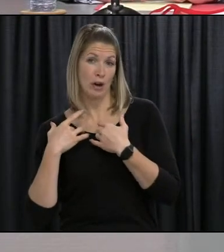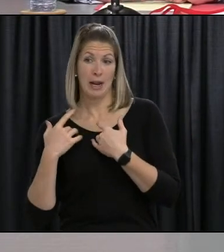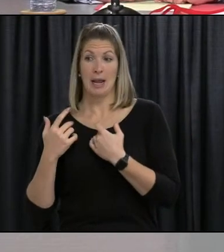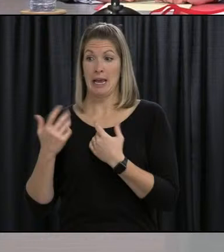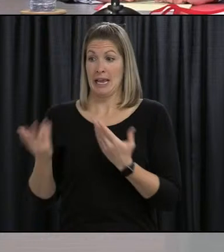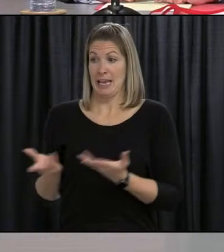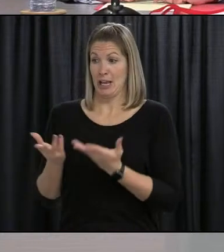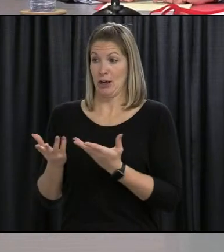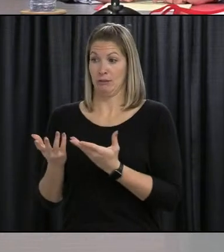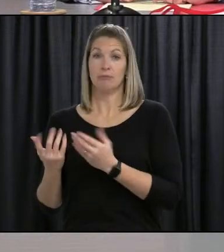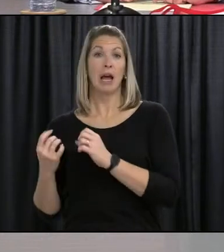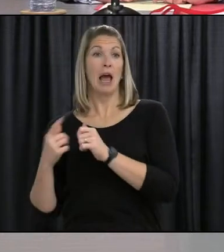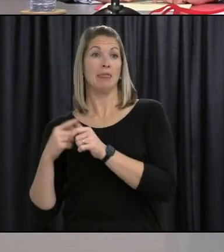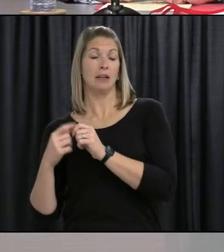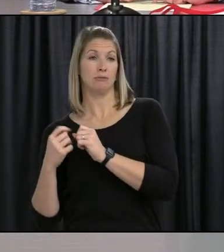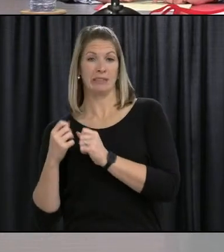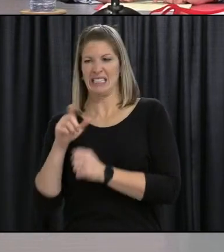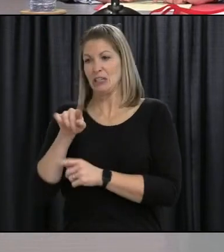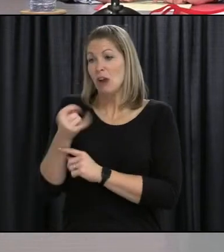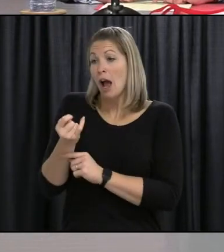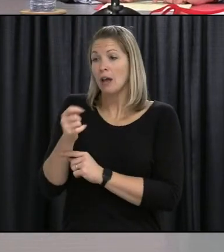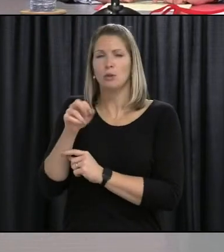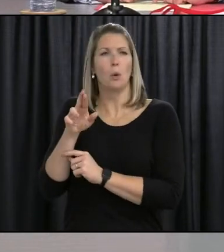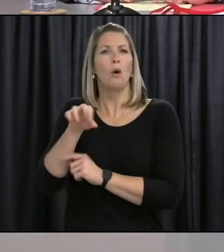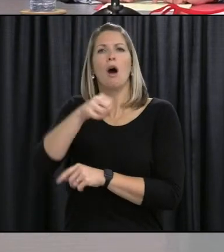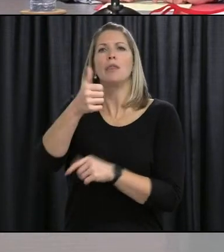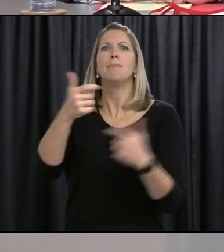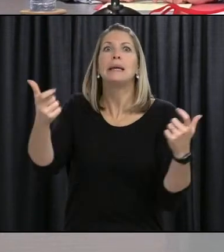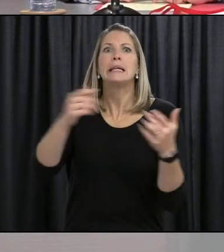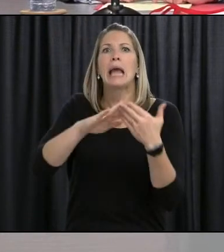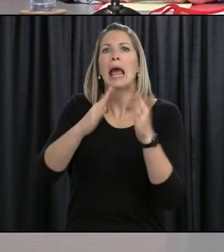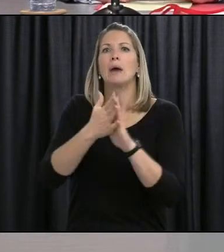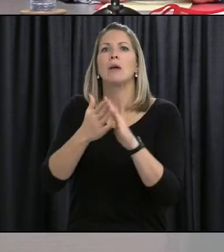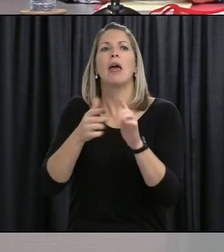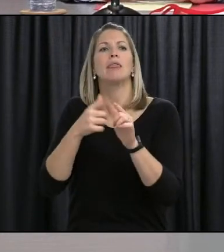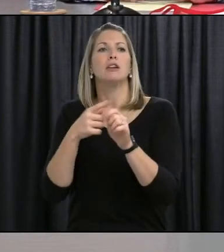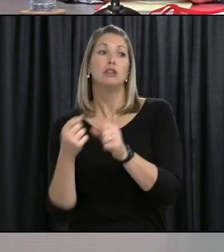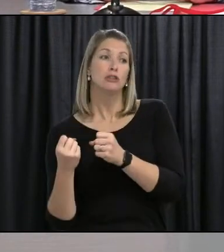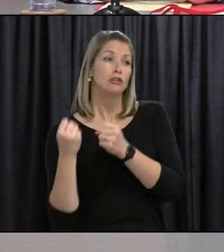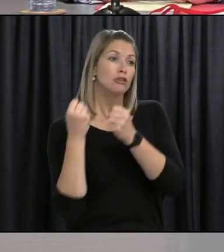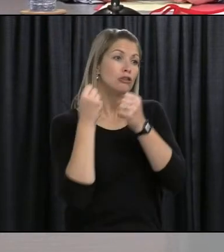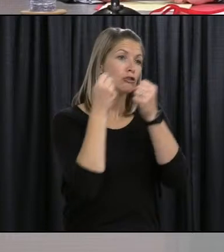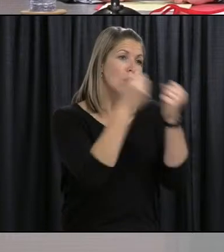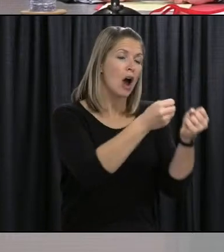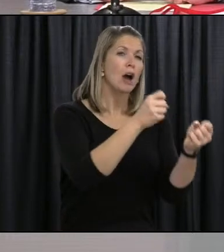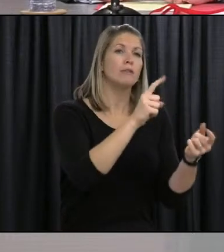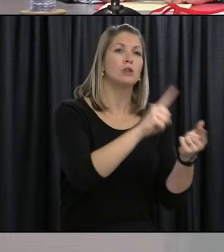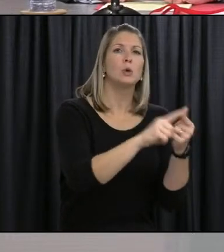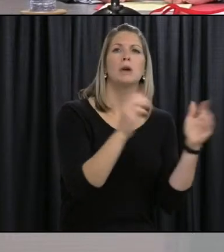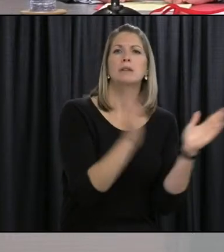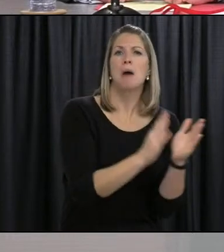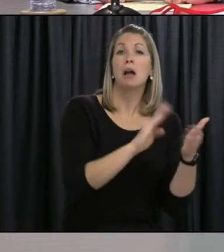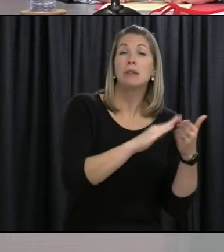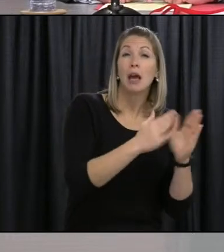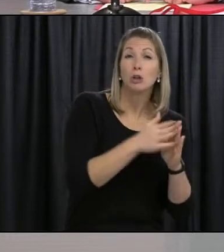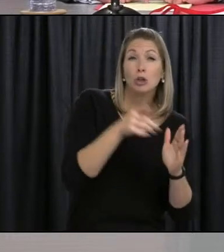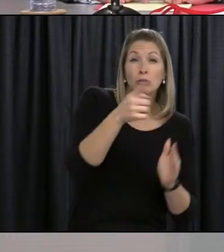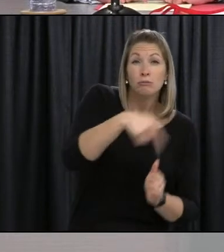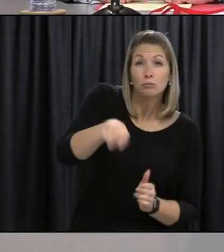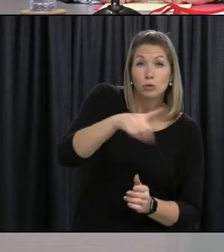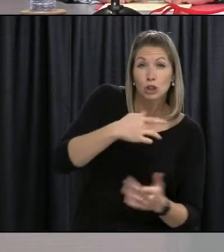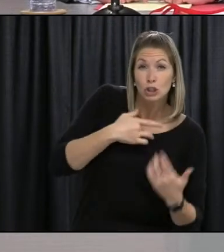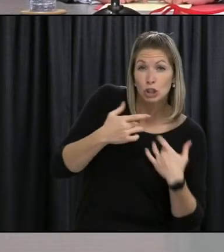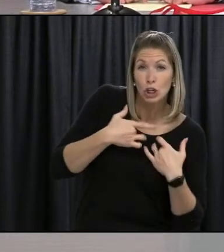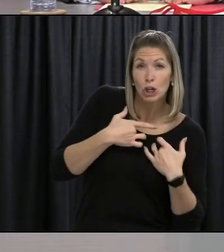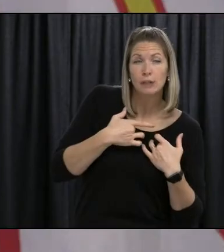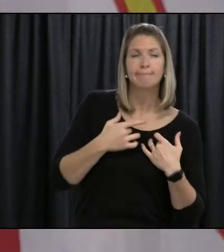Newfoundland and Labrador that would otherwise be more isolated geographically? I mean, I think at this point, if we're talking about